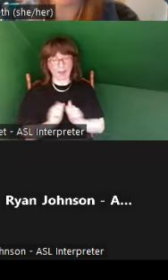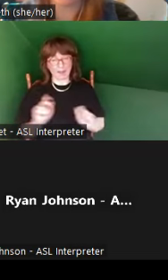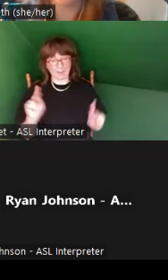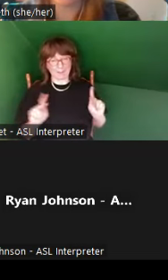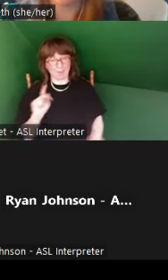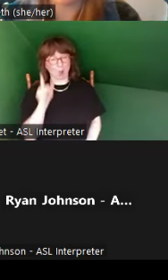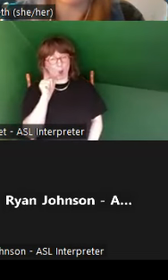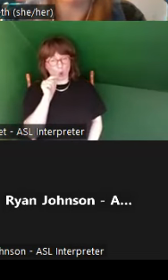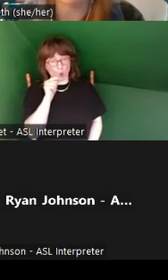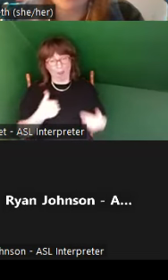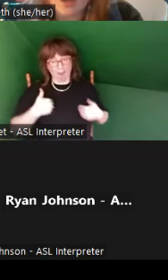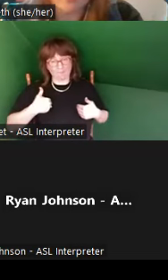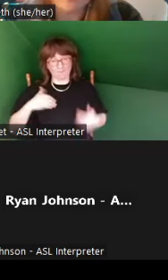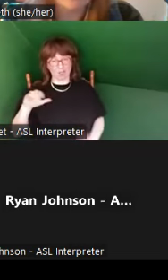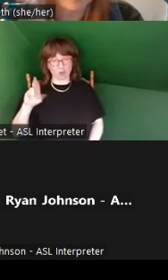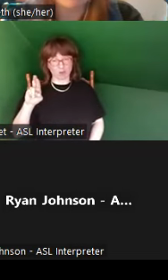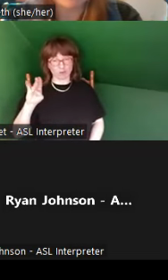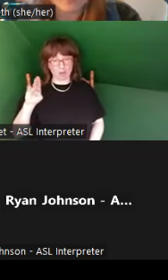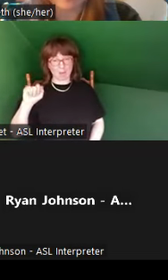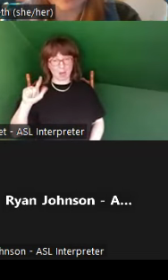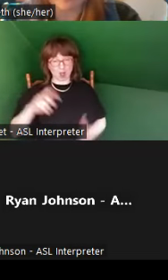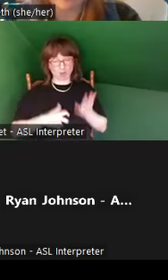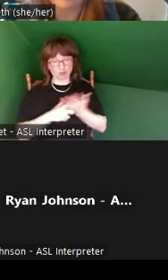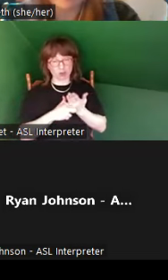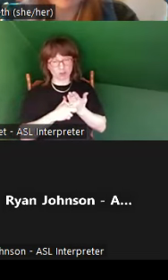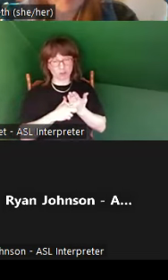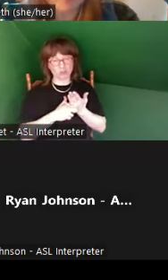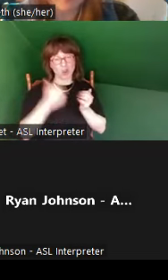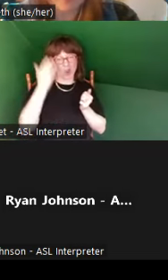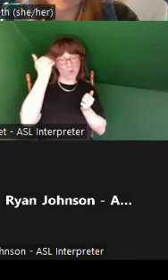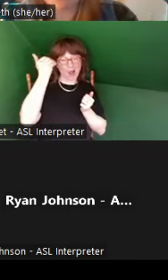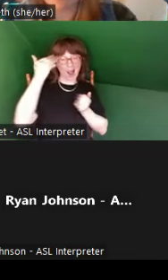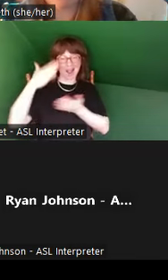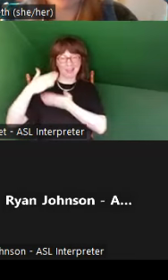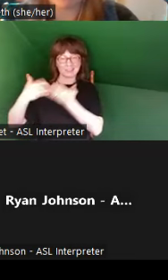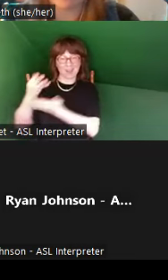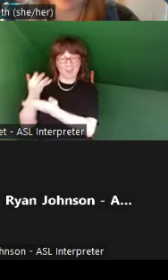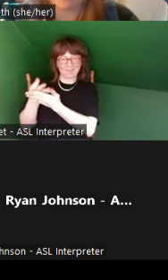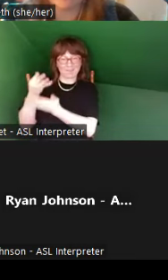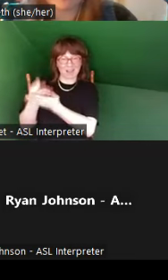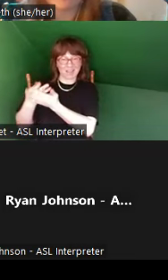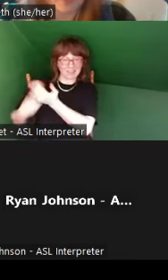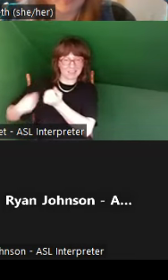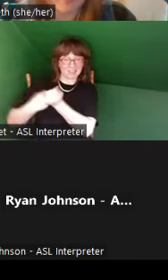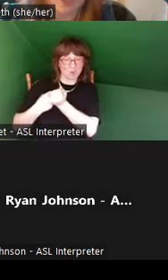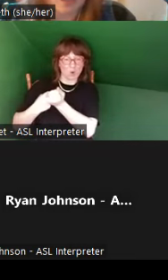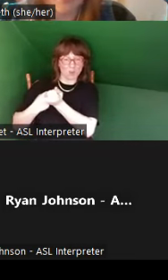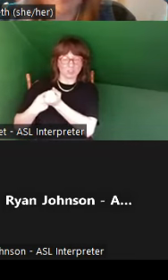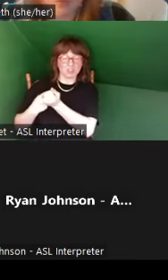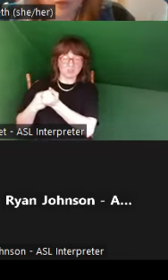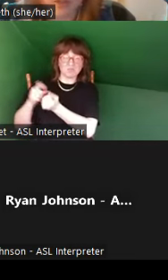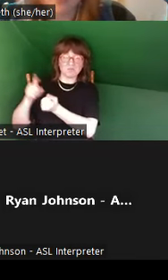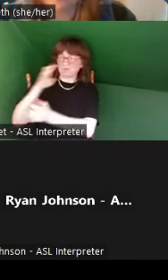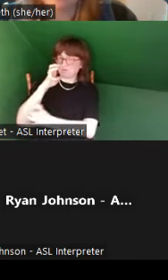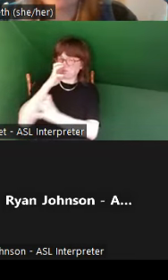criminally charged. Because some funding sources place limits on the types of victim survivors that an organization